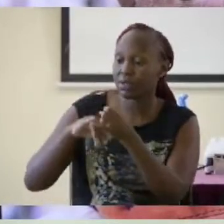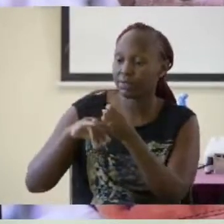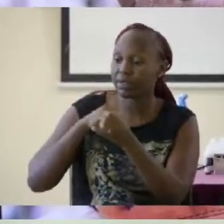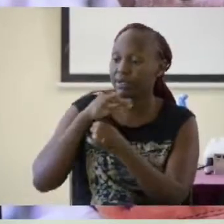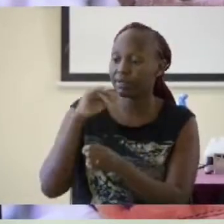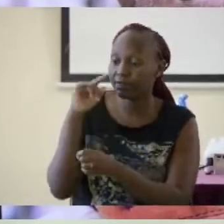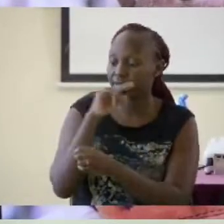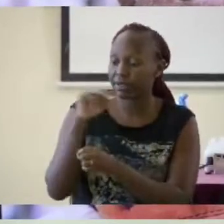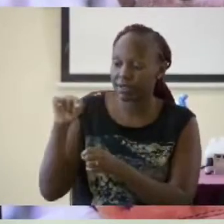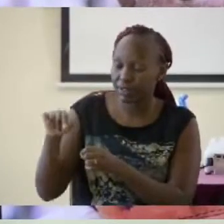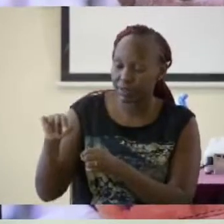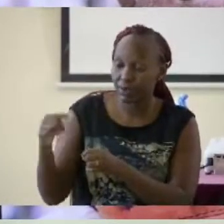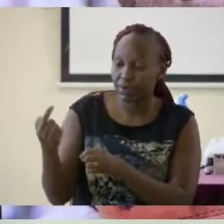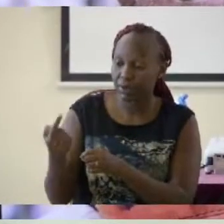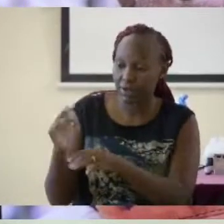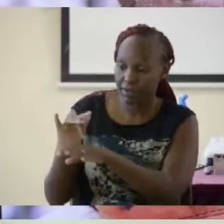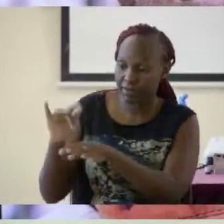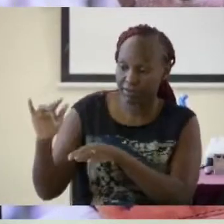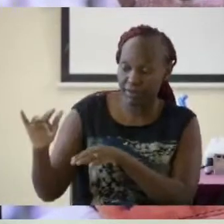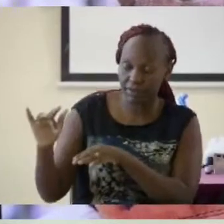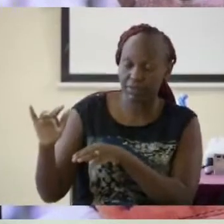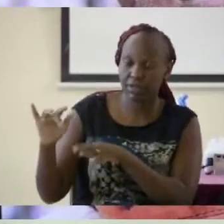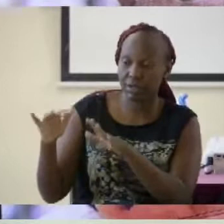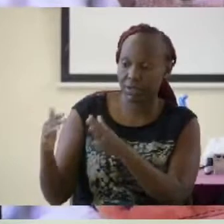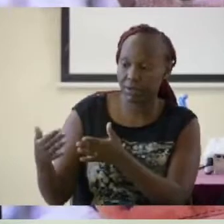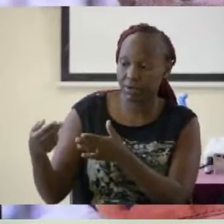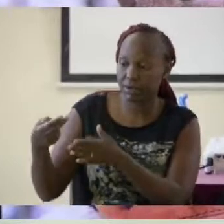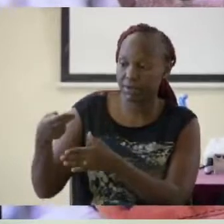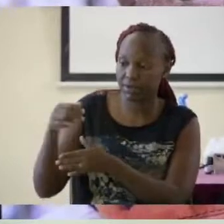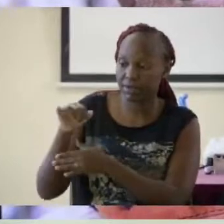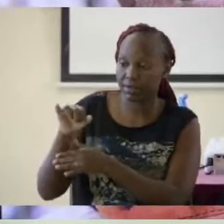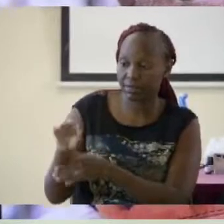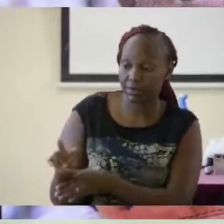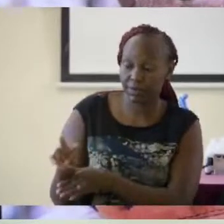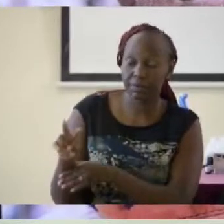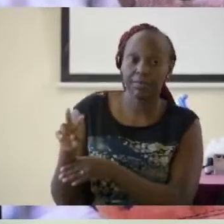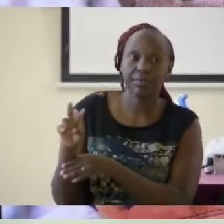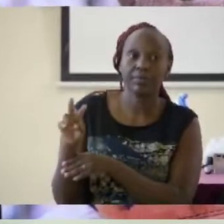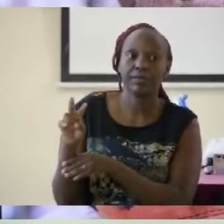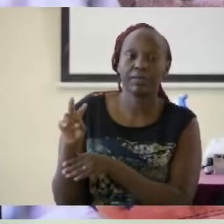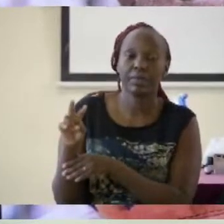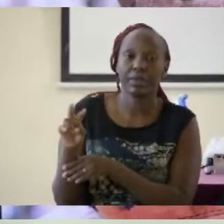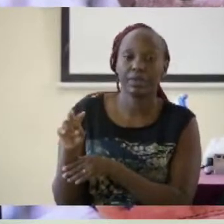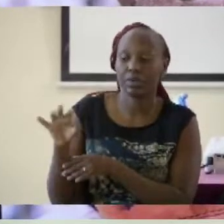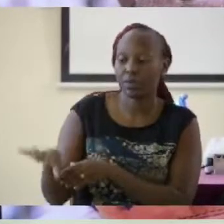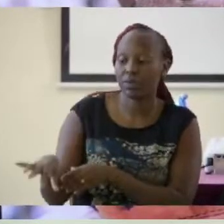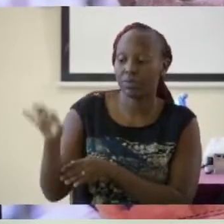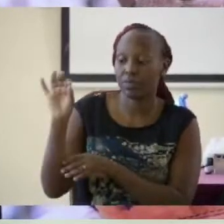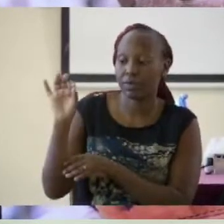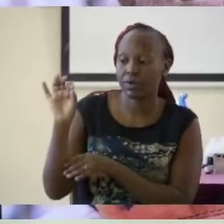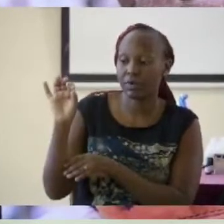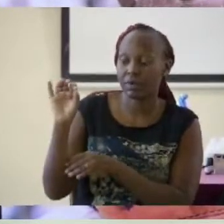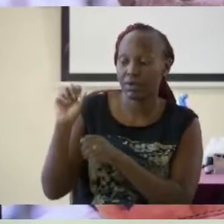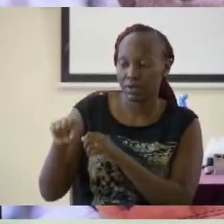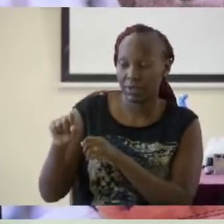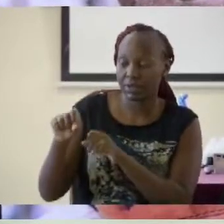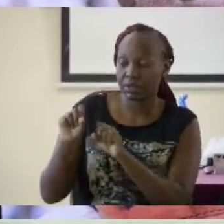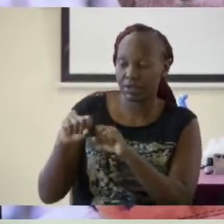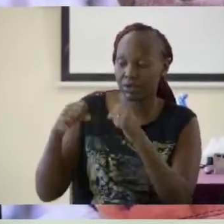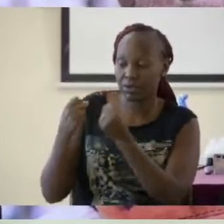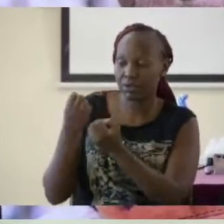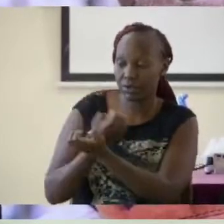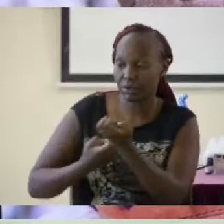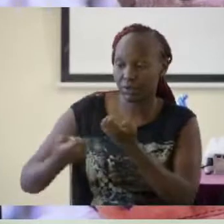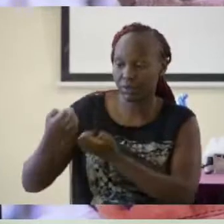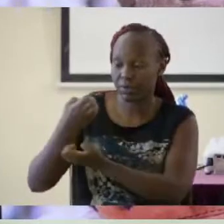who are affected in the context of HIV. And we found that beyond the socio-economic